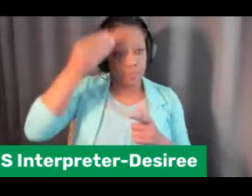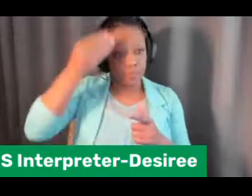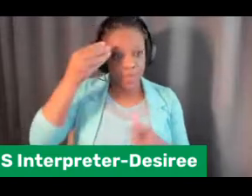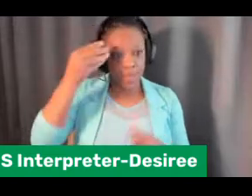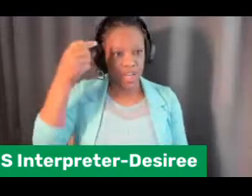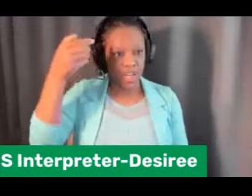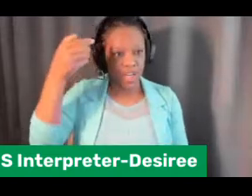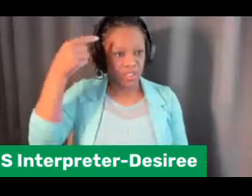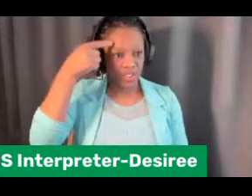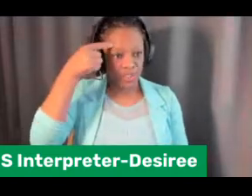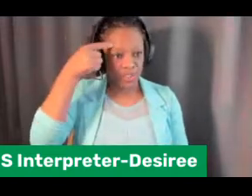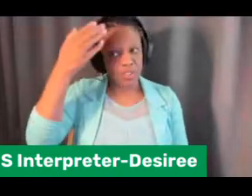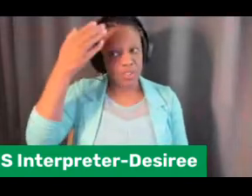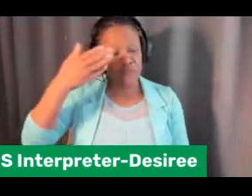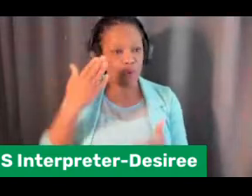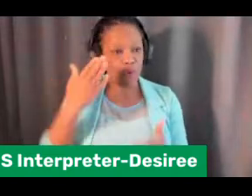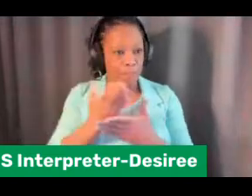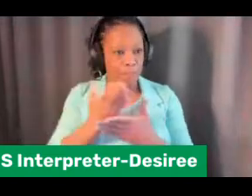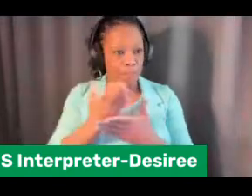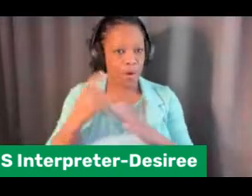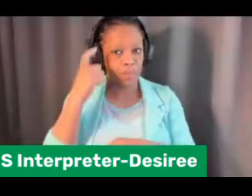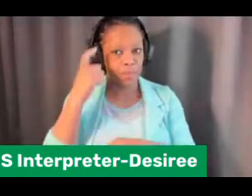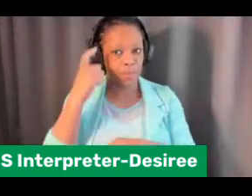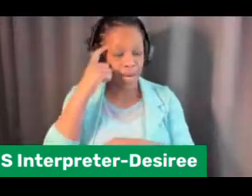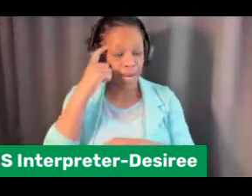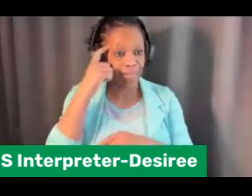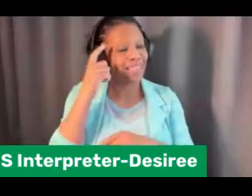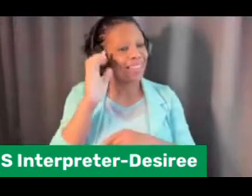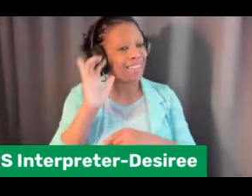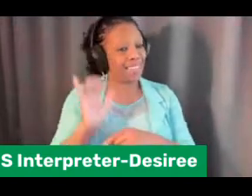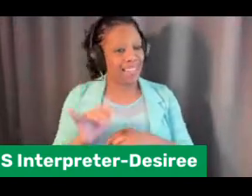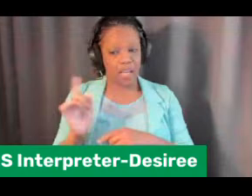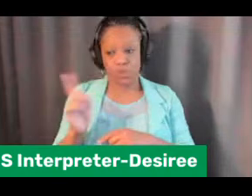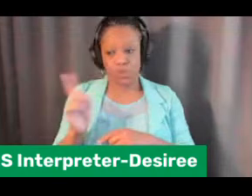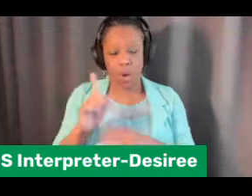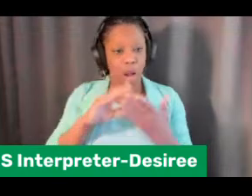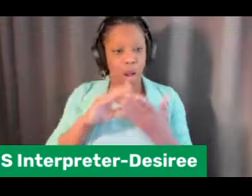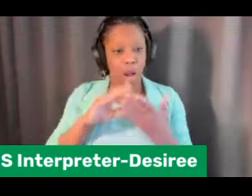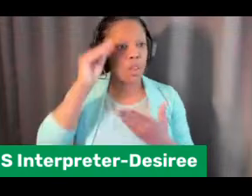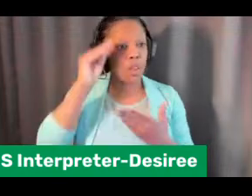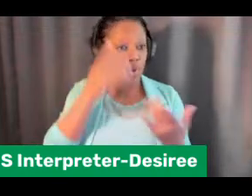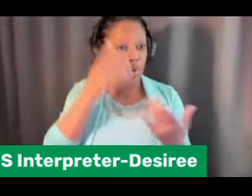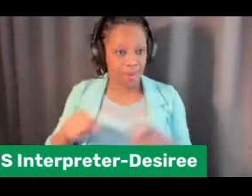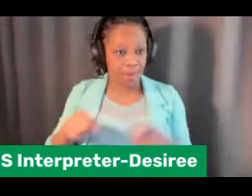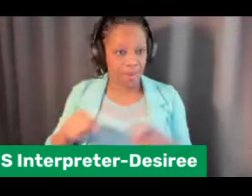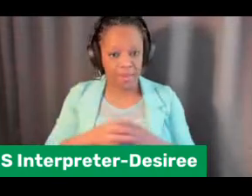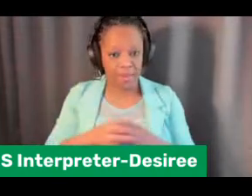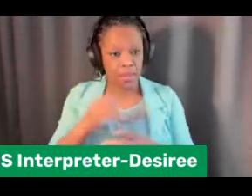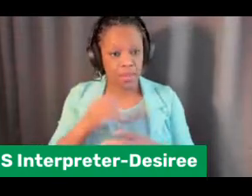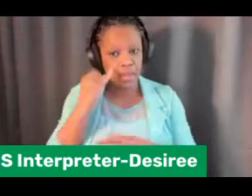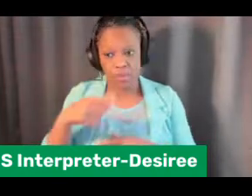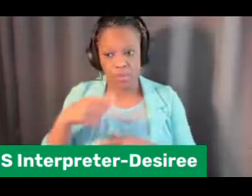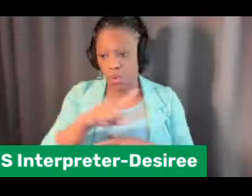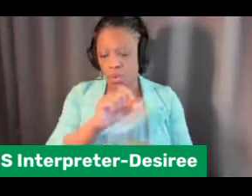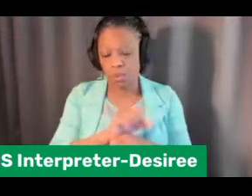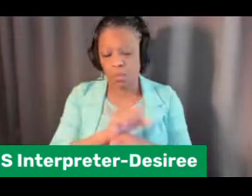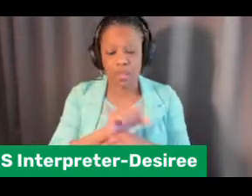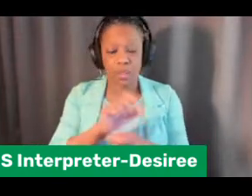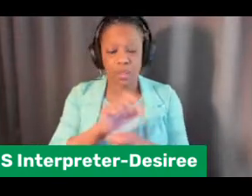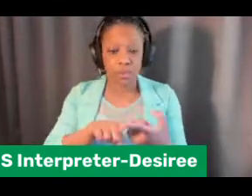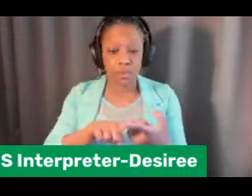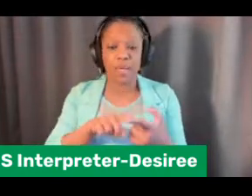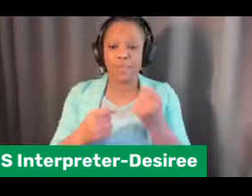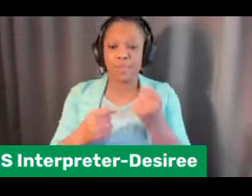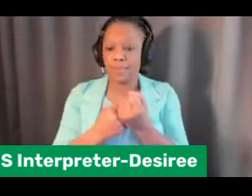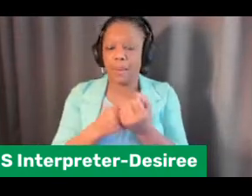happens. And so as a person who works in schools, those of you all who are working to support learning in any situation,